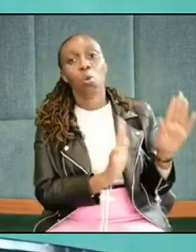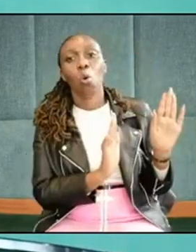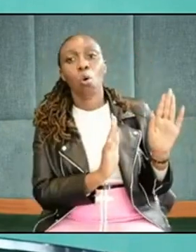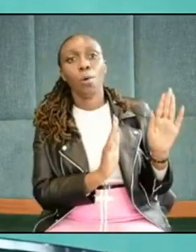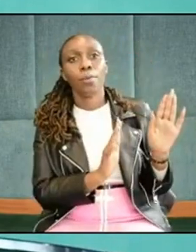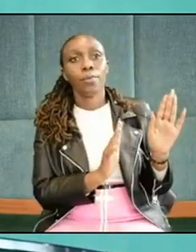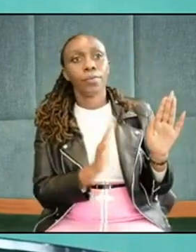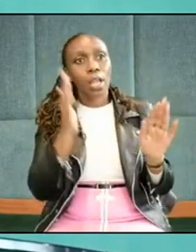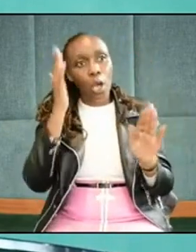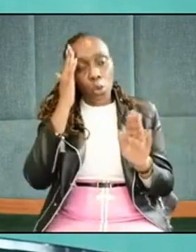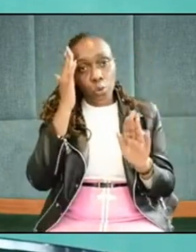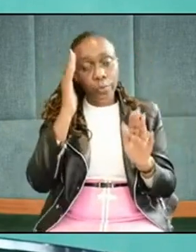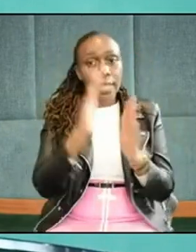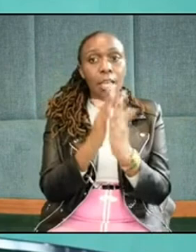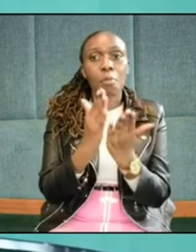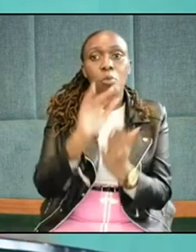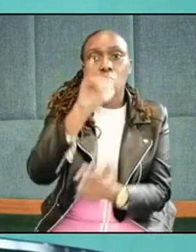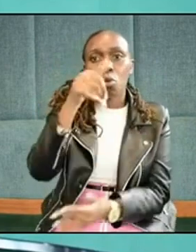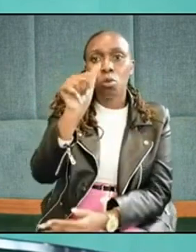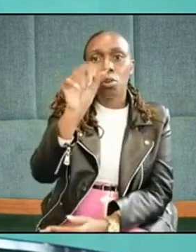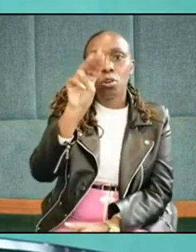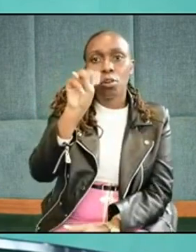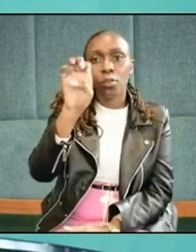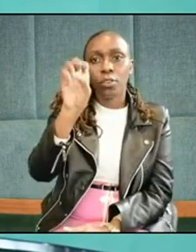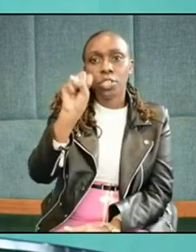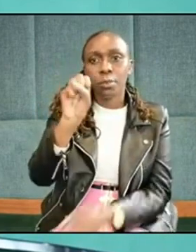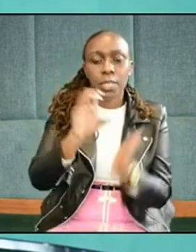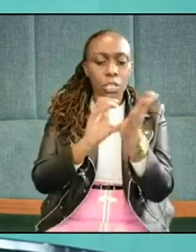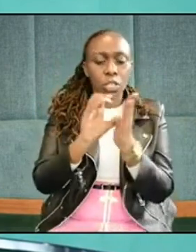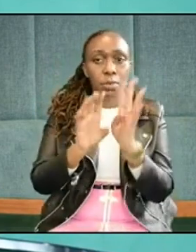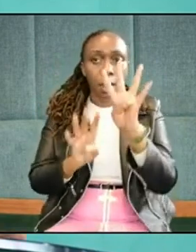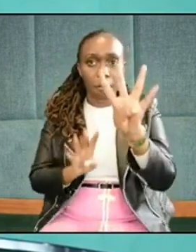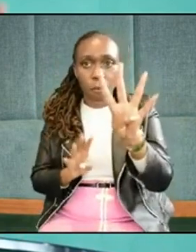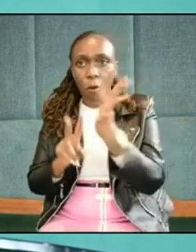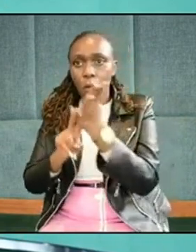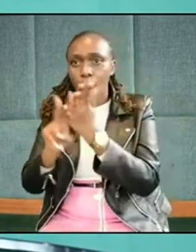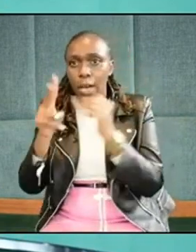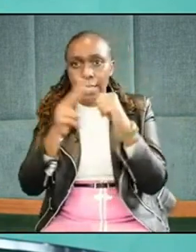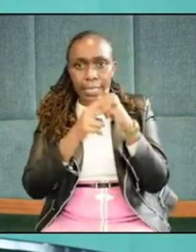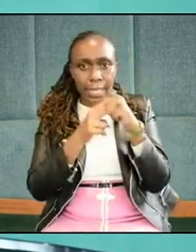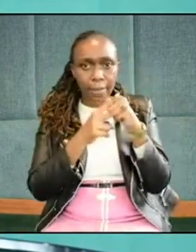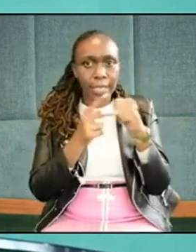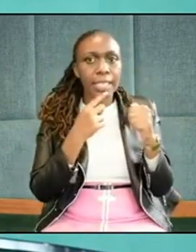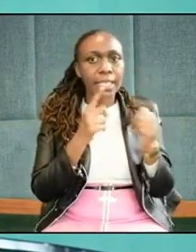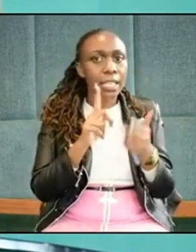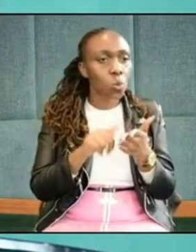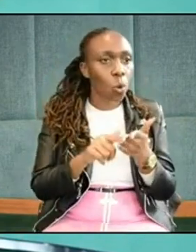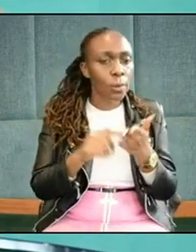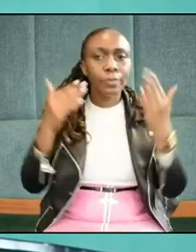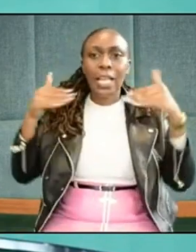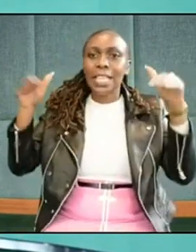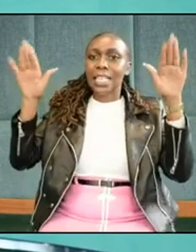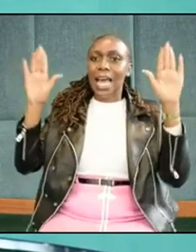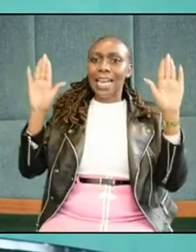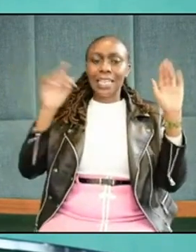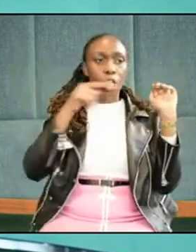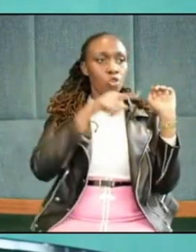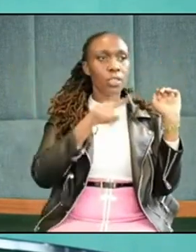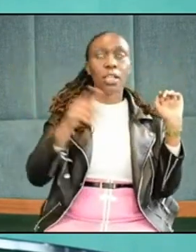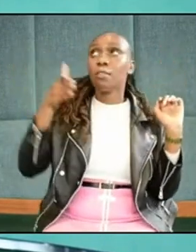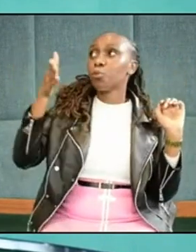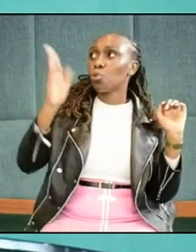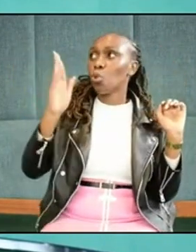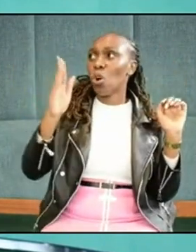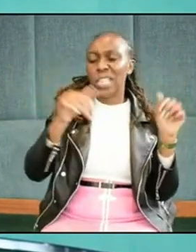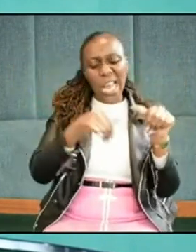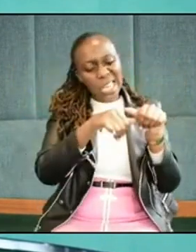In fact, James puts it better in James chapter 4, verse 7. He says, "Submit yourself to God.